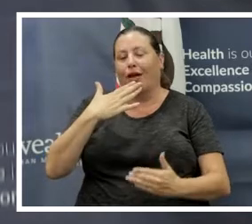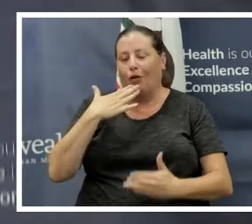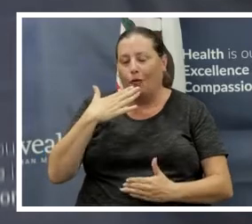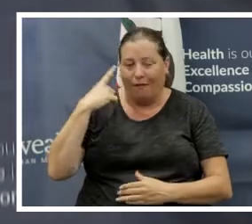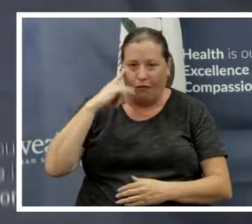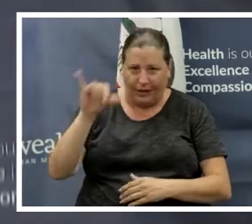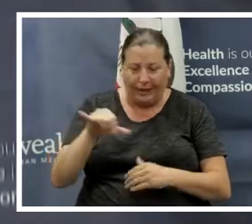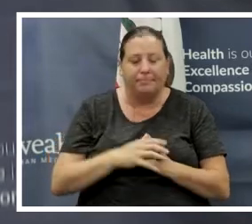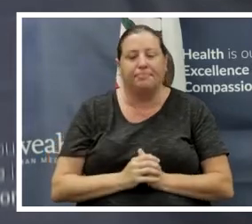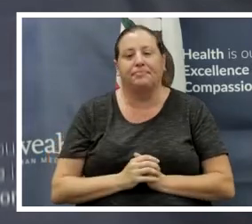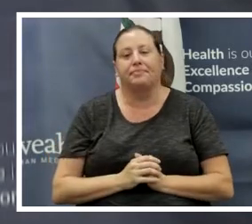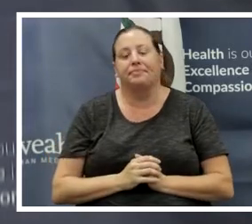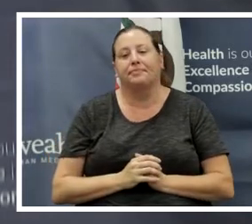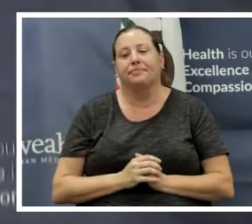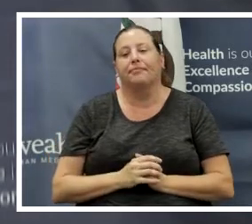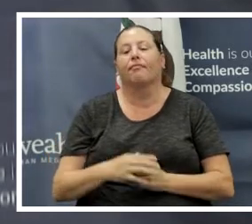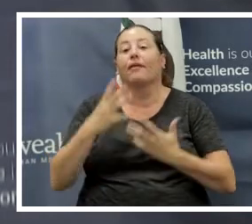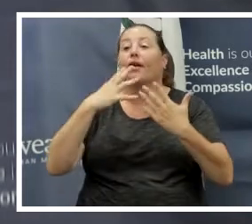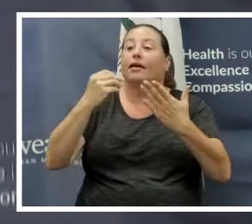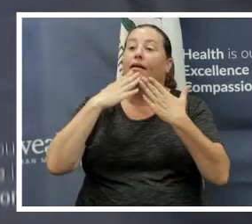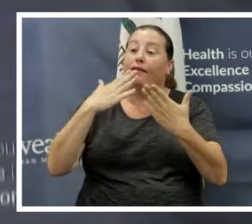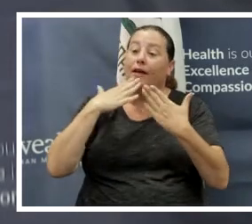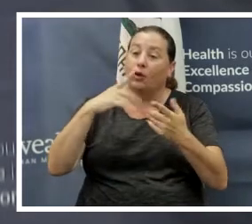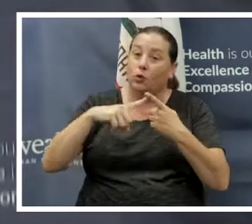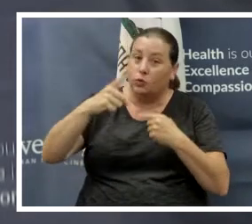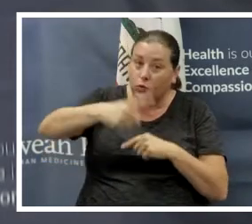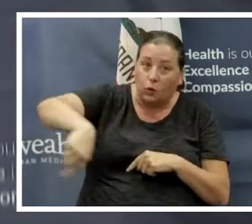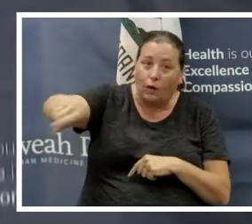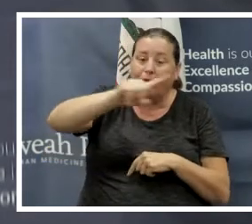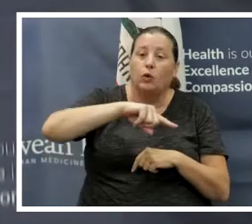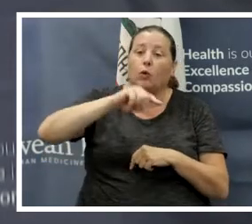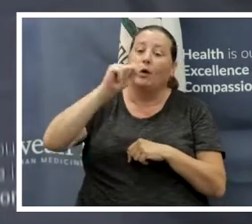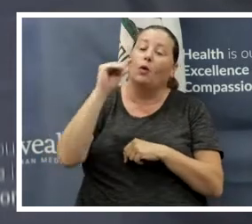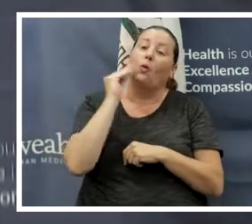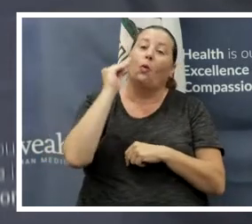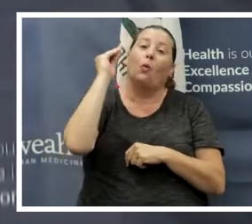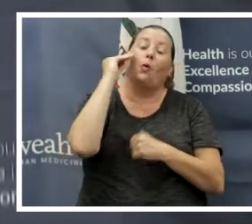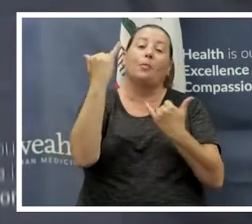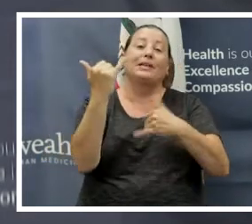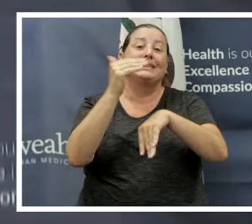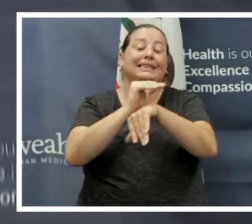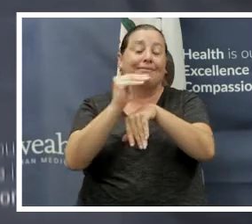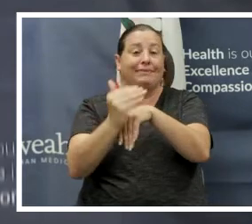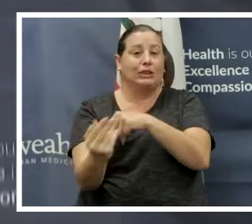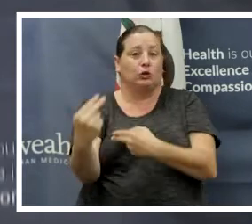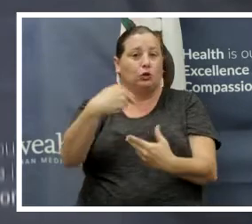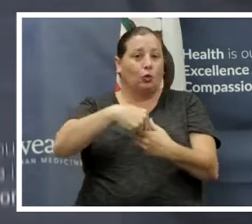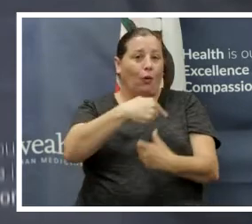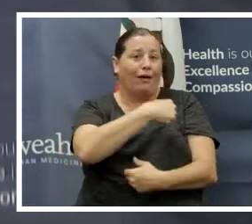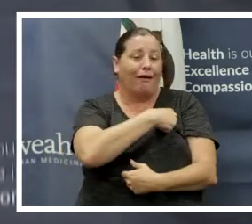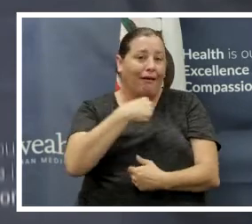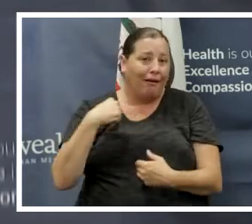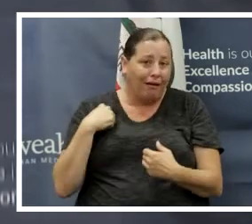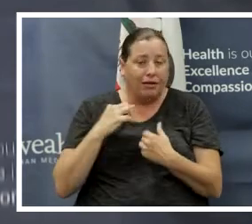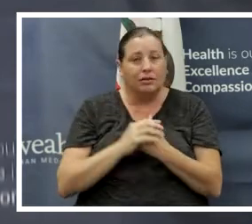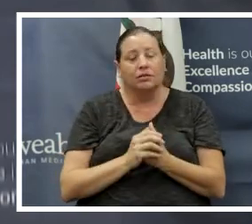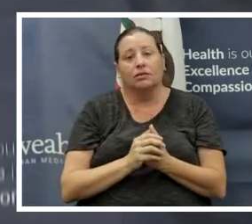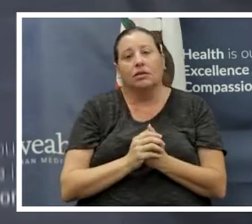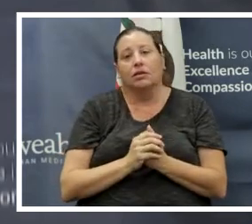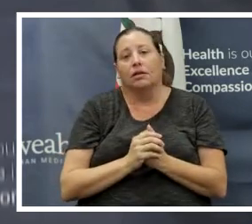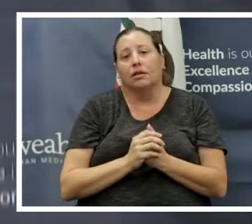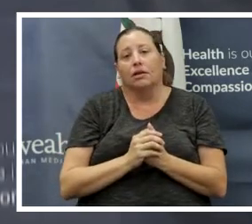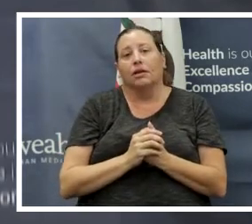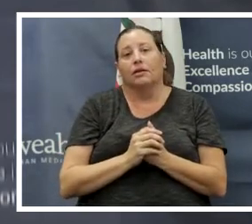for that. And thank you to all of you at home this evening joining us. We